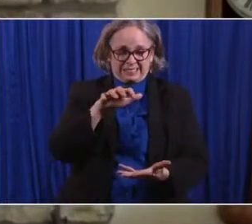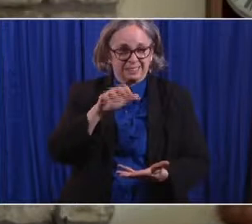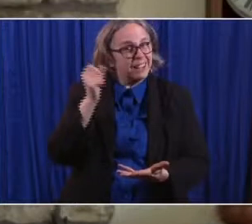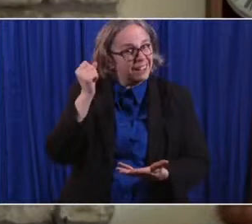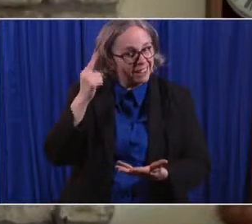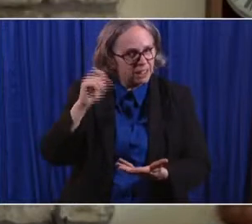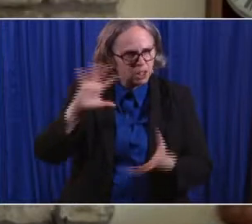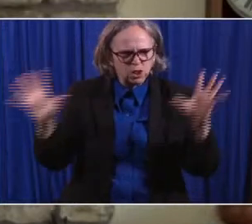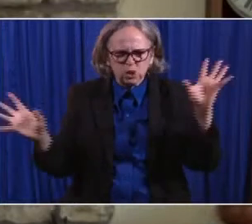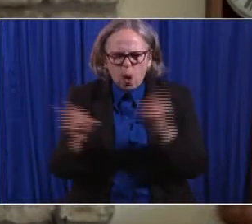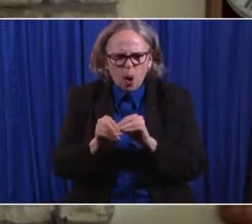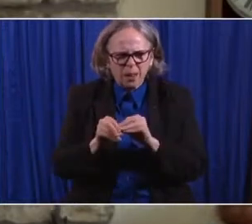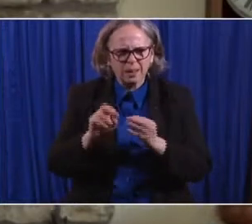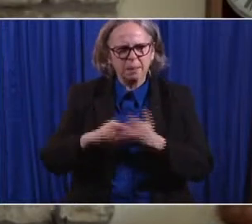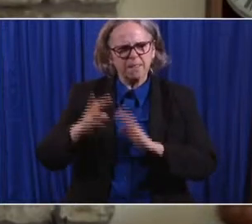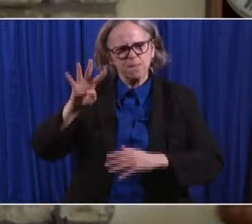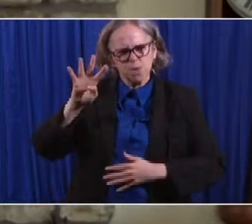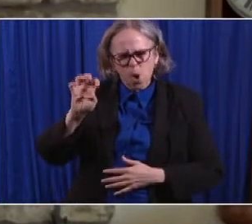is